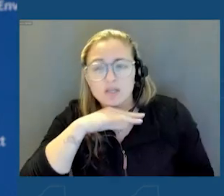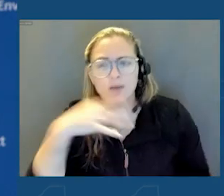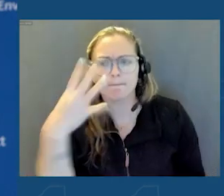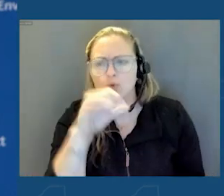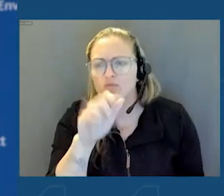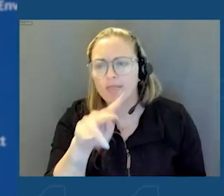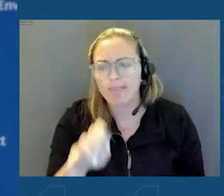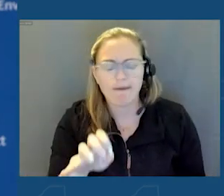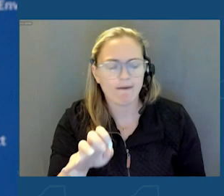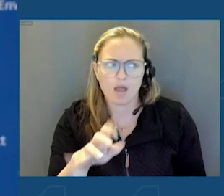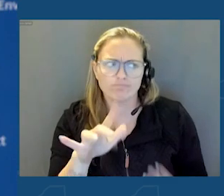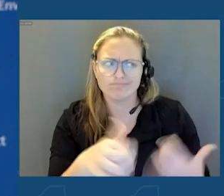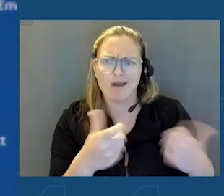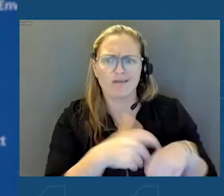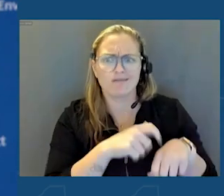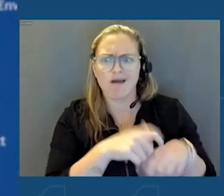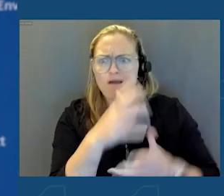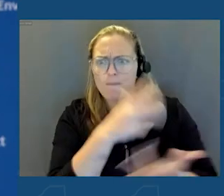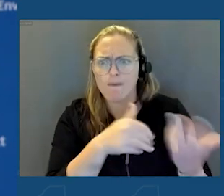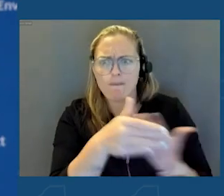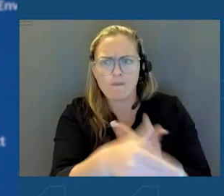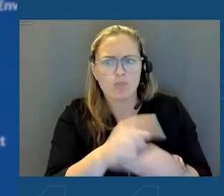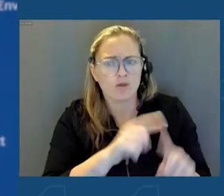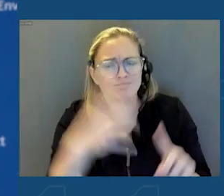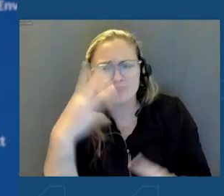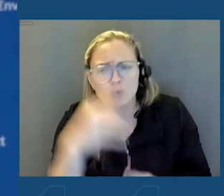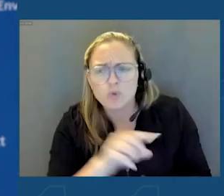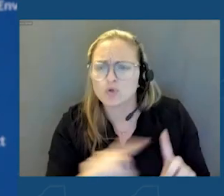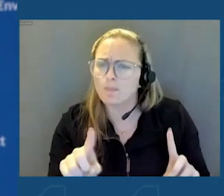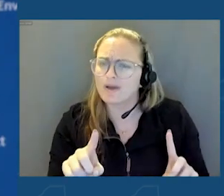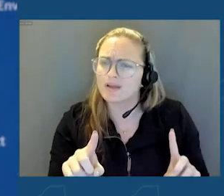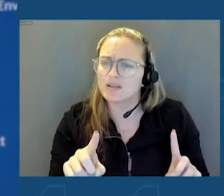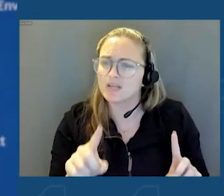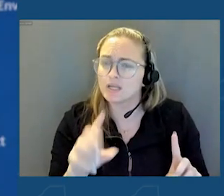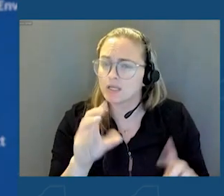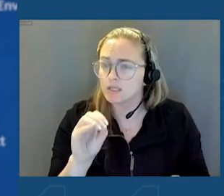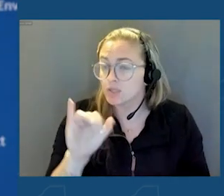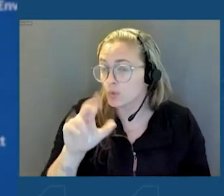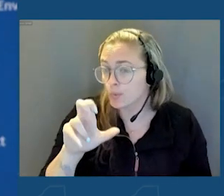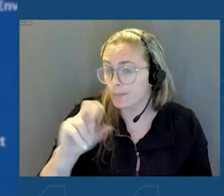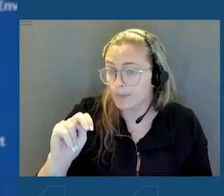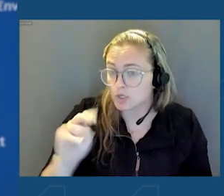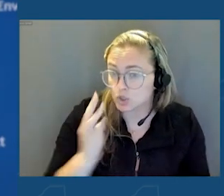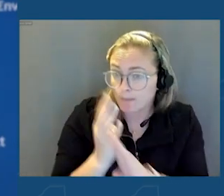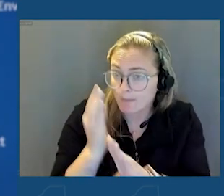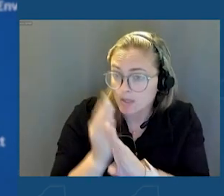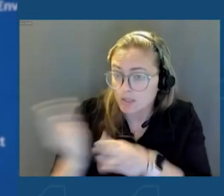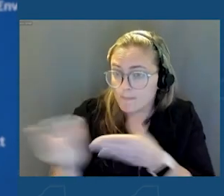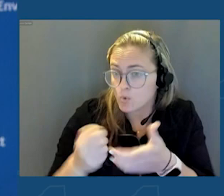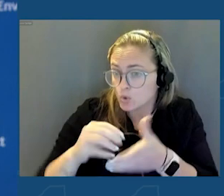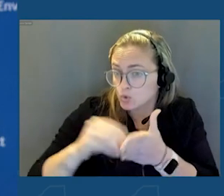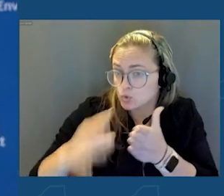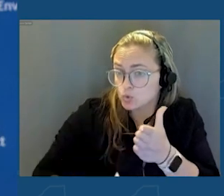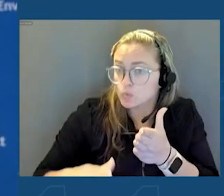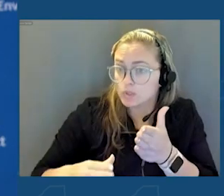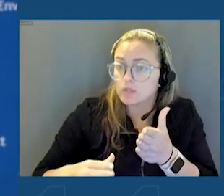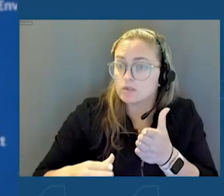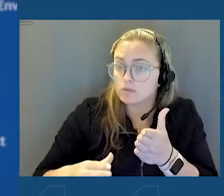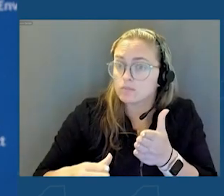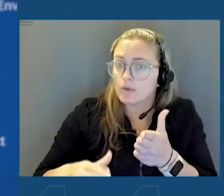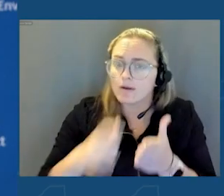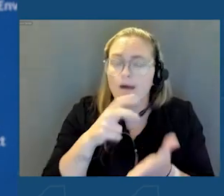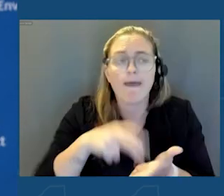Chautauqua Lake as a child. It's gorgeous. How about zero emission buses that transport our students? They're not standing at the bus